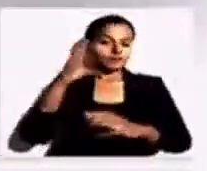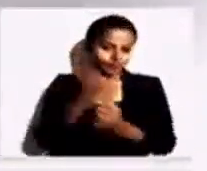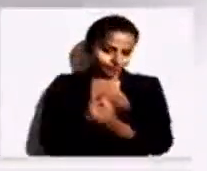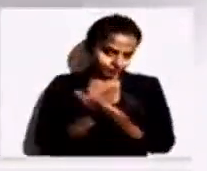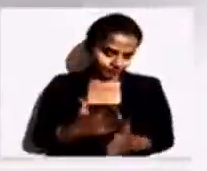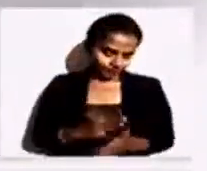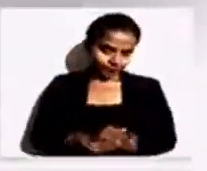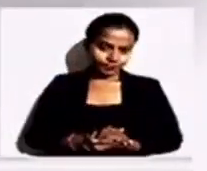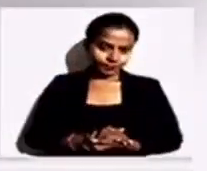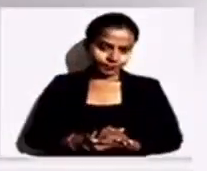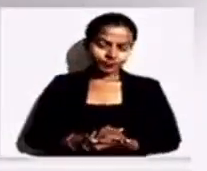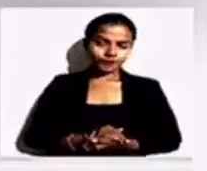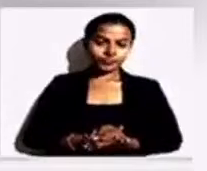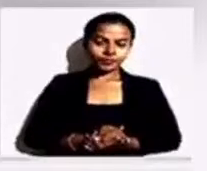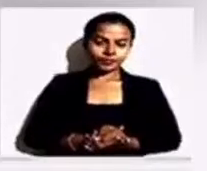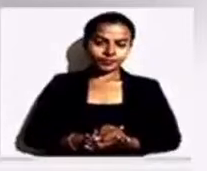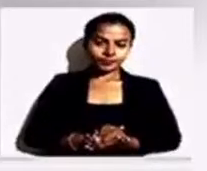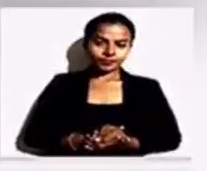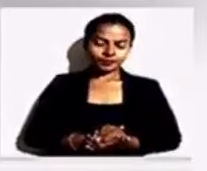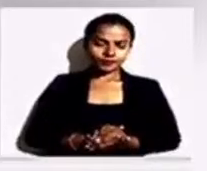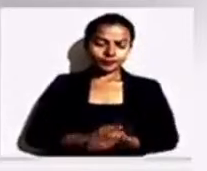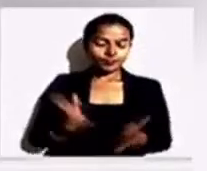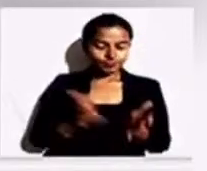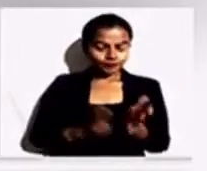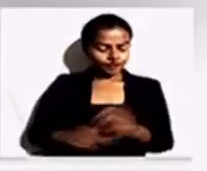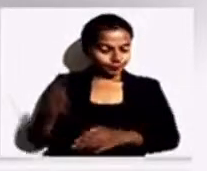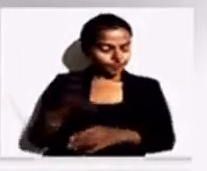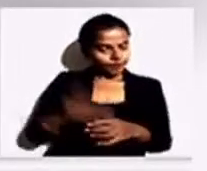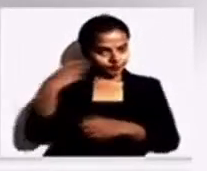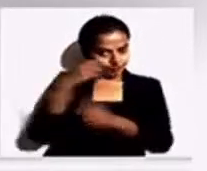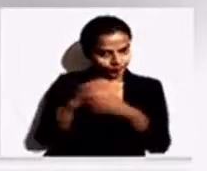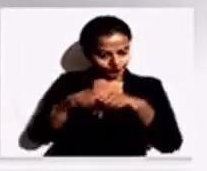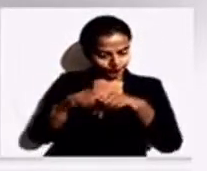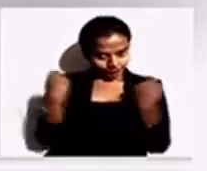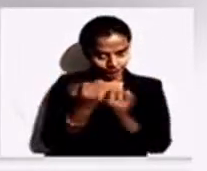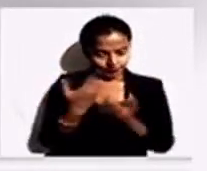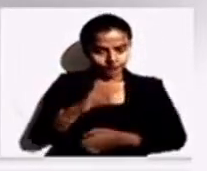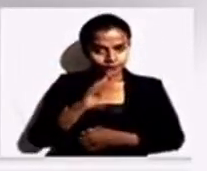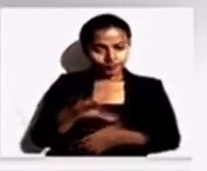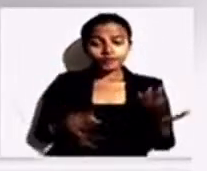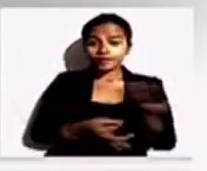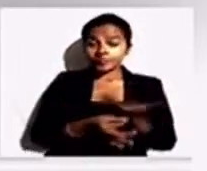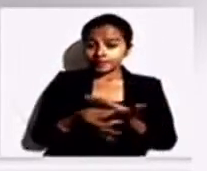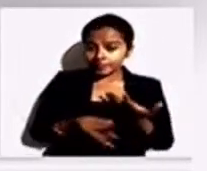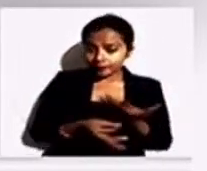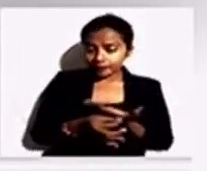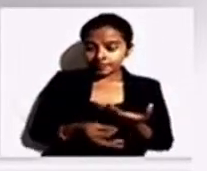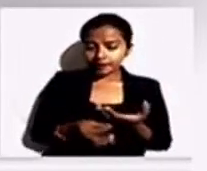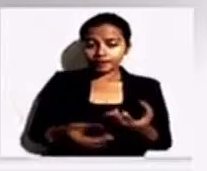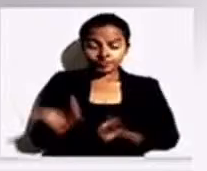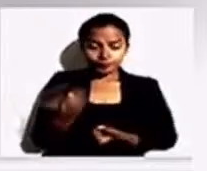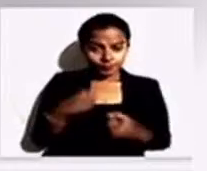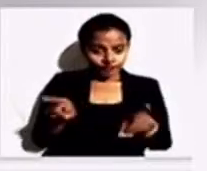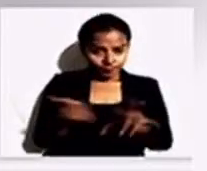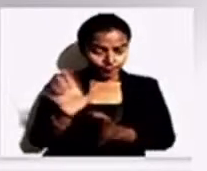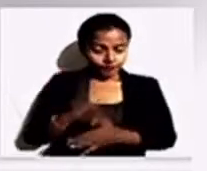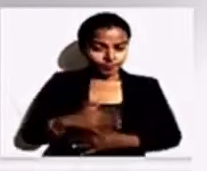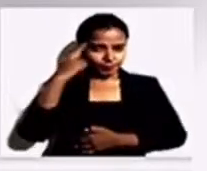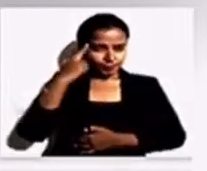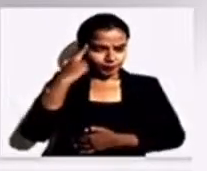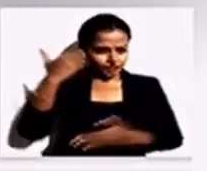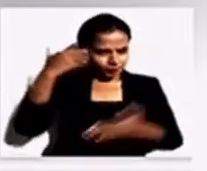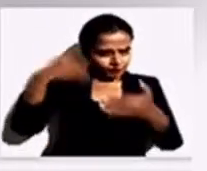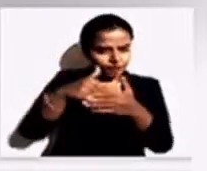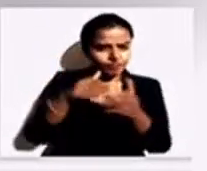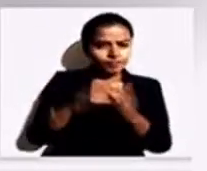The National Psychiatrist's Body has rejected claims that drugs for mental ailments can provoke violent behavior after it had been cited as a